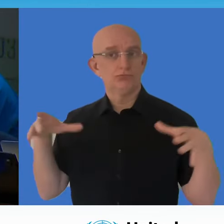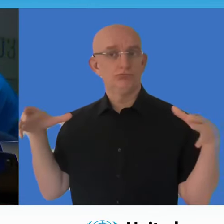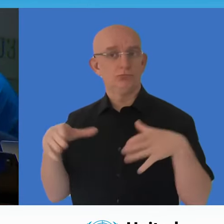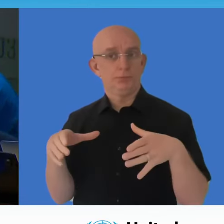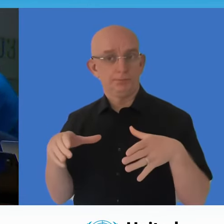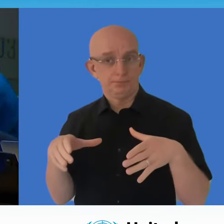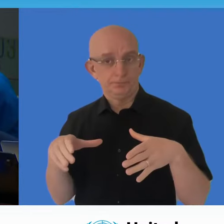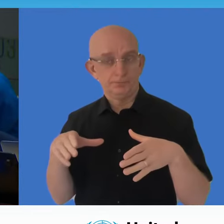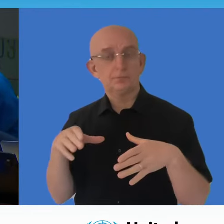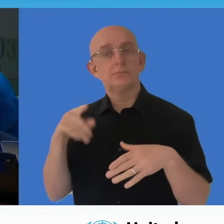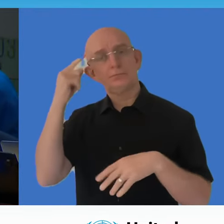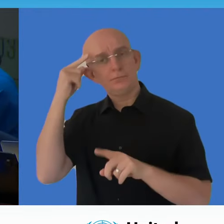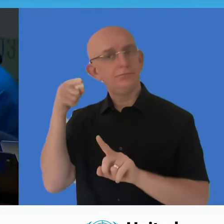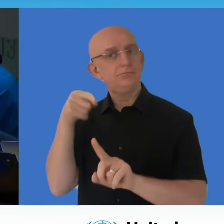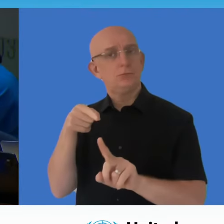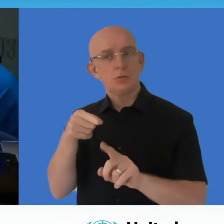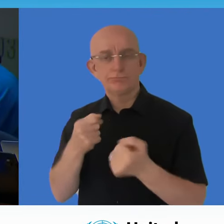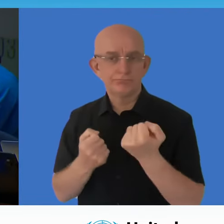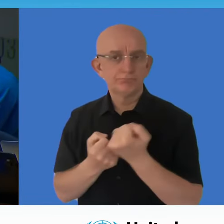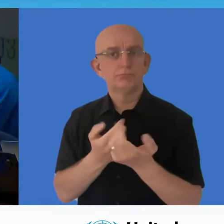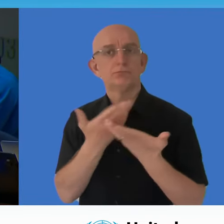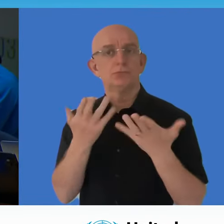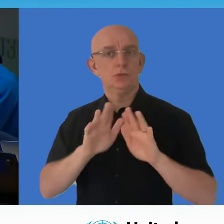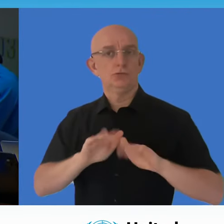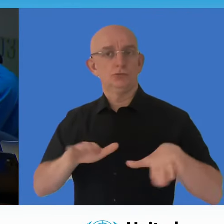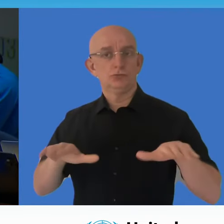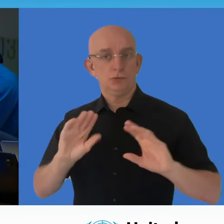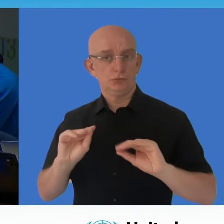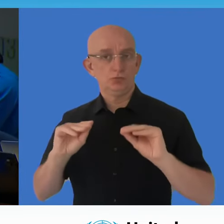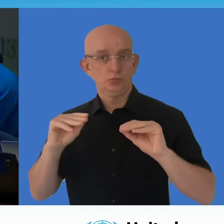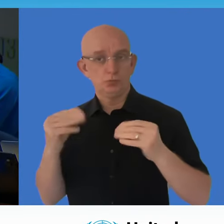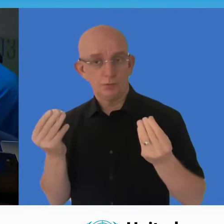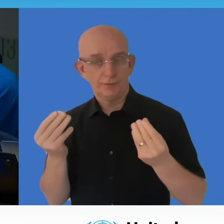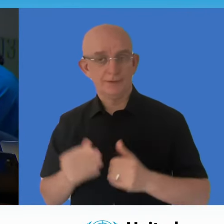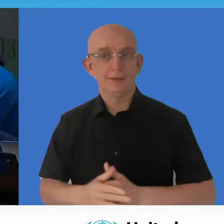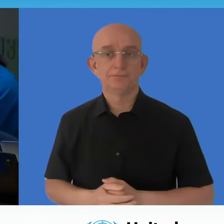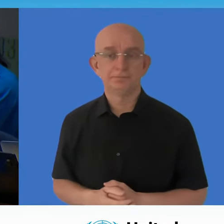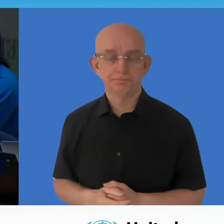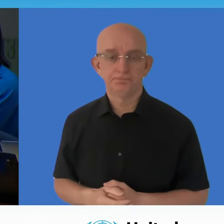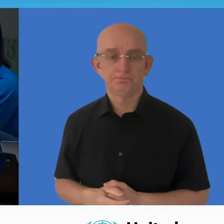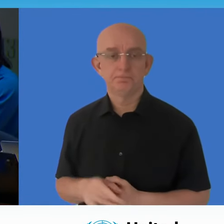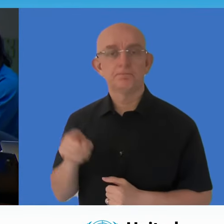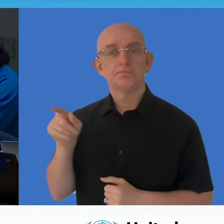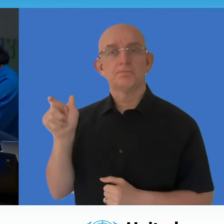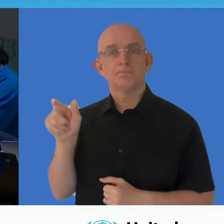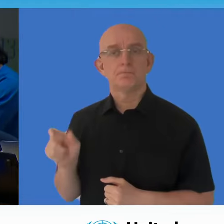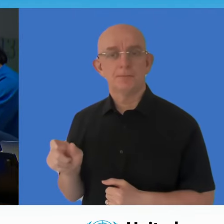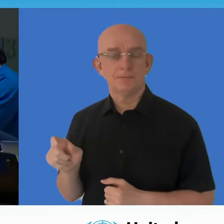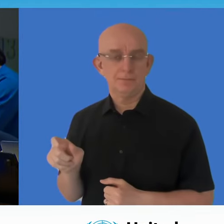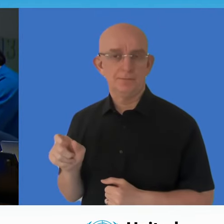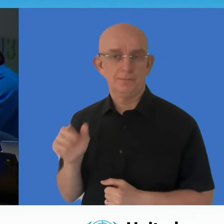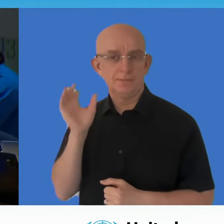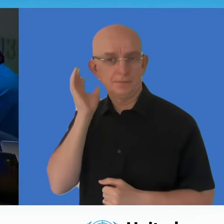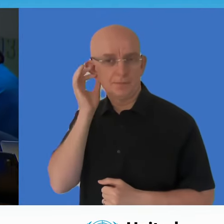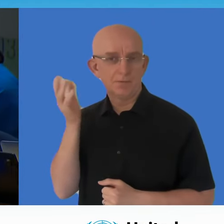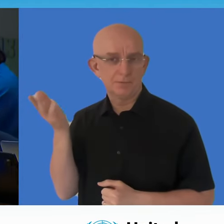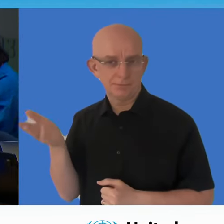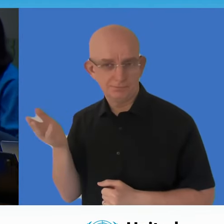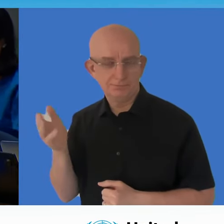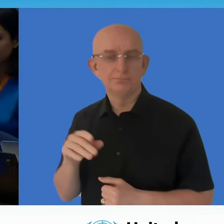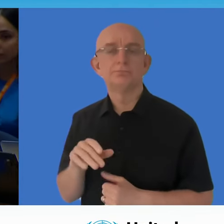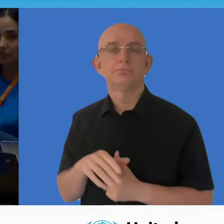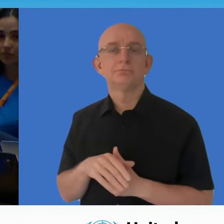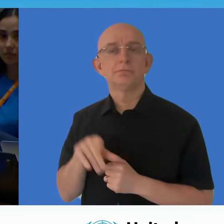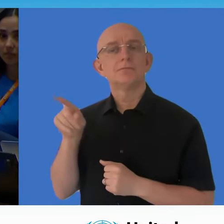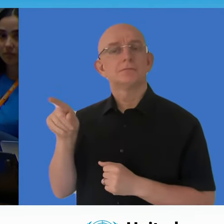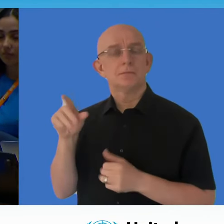Ms. Narabene Farka Zainaba, telecom engineer and president